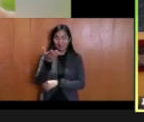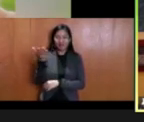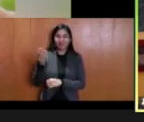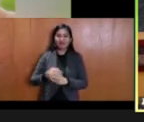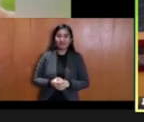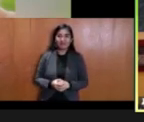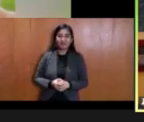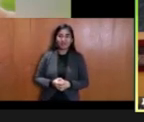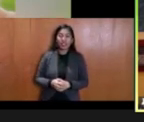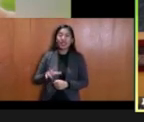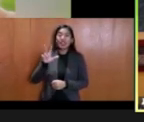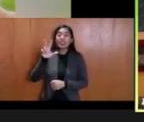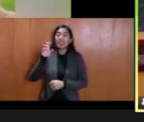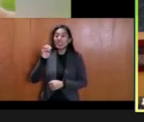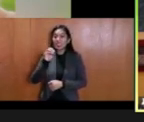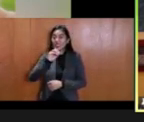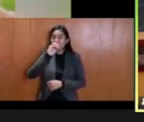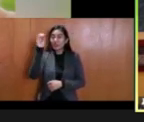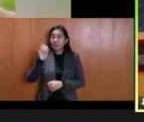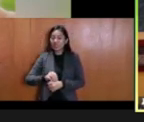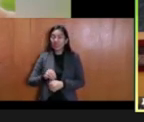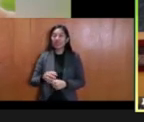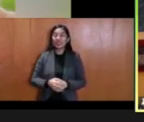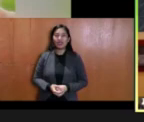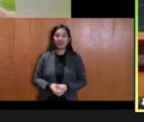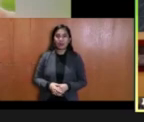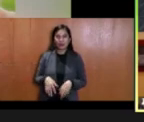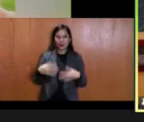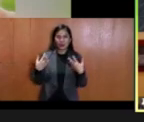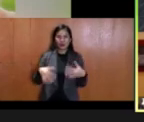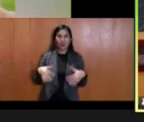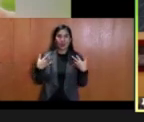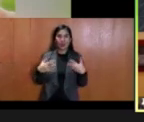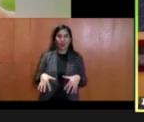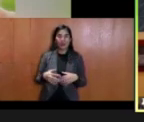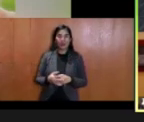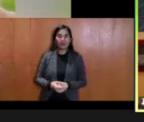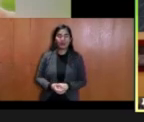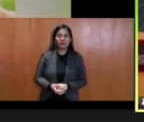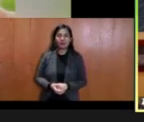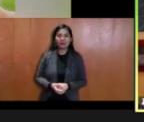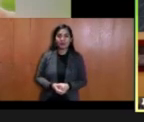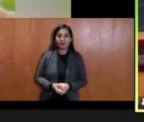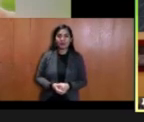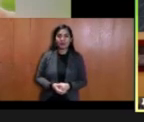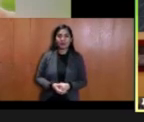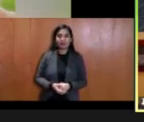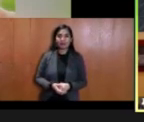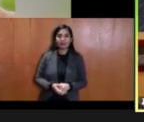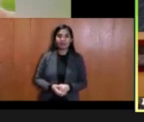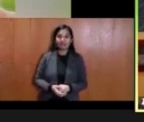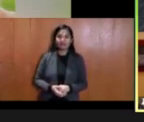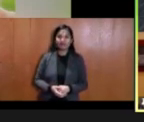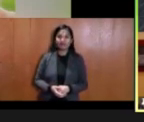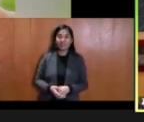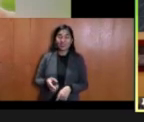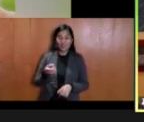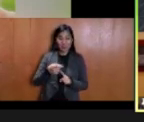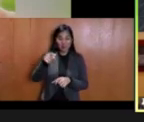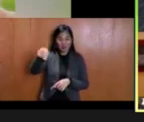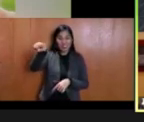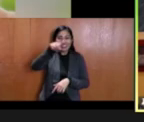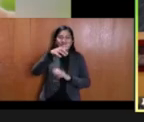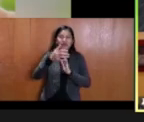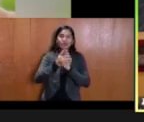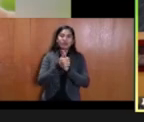40, 30. Wow, okay, 30. And this is coming from experts who are saying